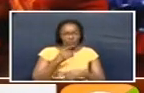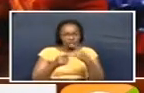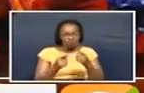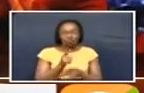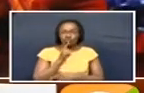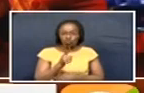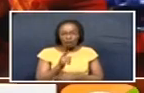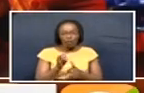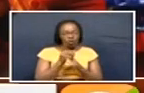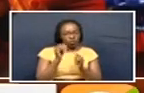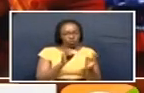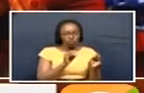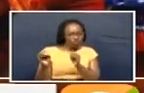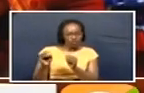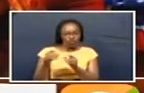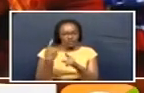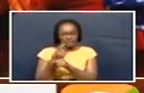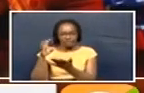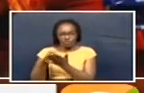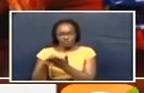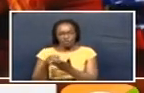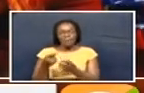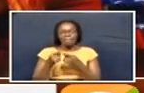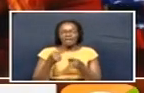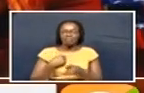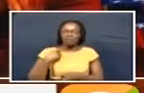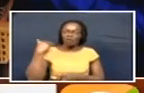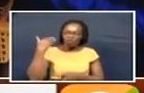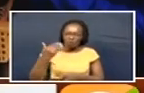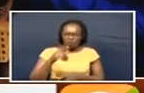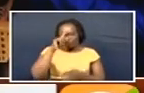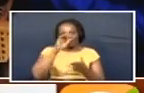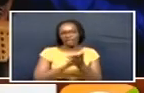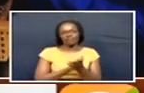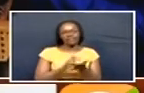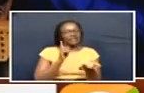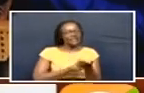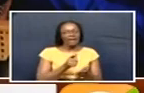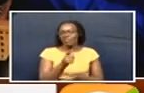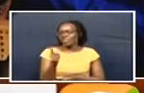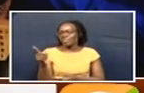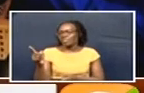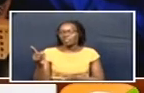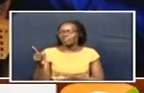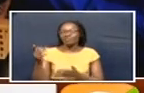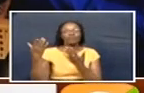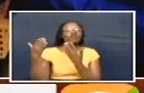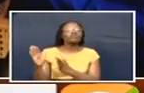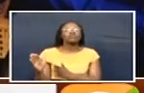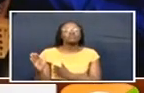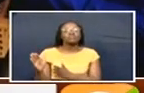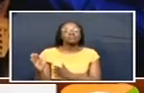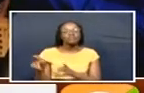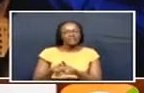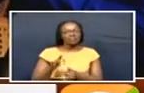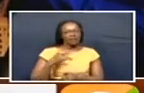do you can still jump over to another seat? But I always believed their time was up. And I wasn't wrong. I could feel from the